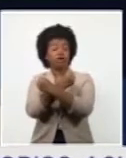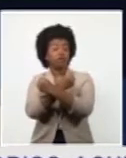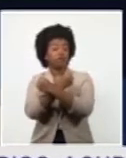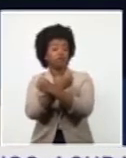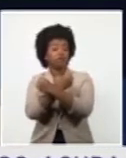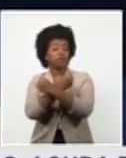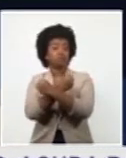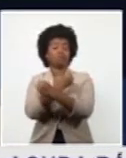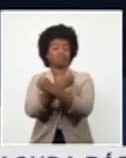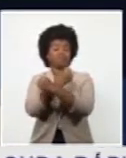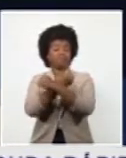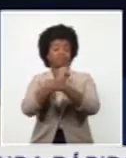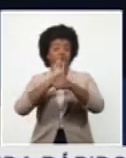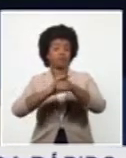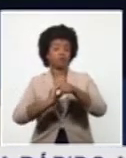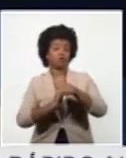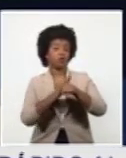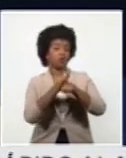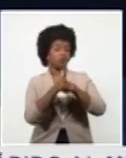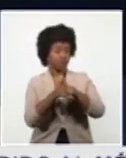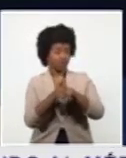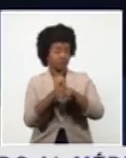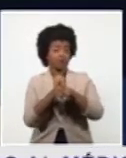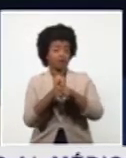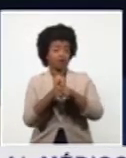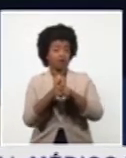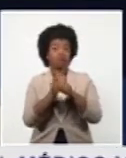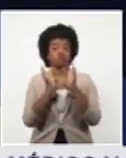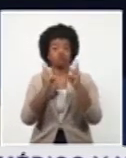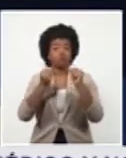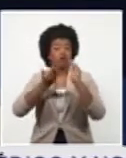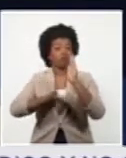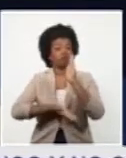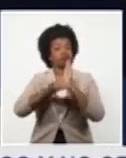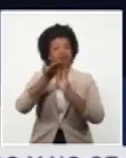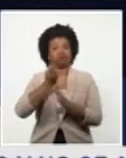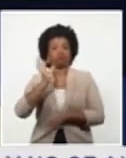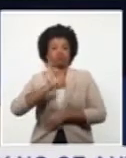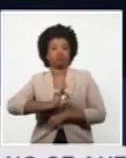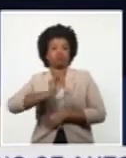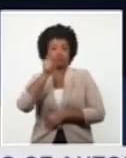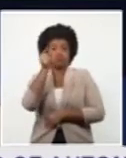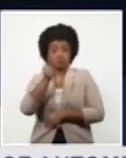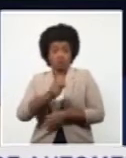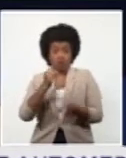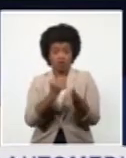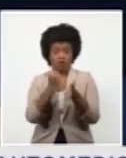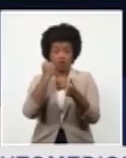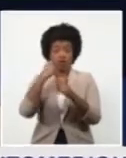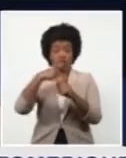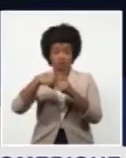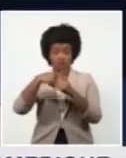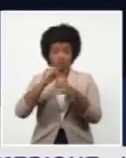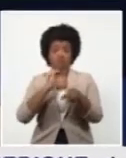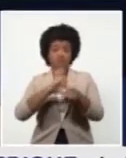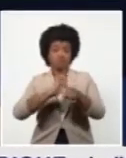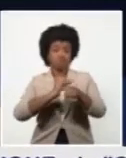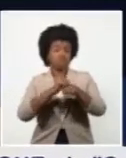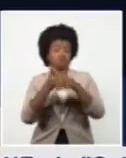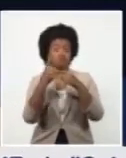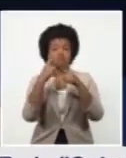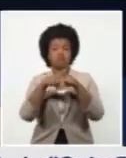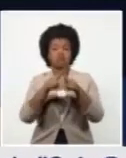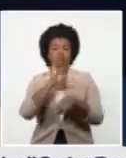1,111 people, that is 52.4% of those confirmed to this day. This shows one of the